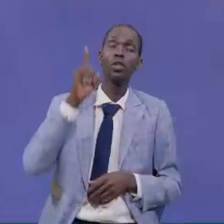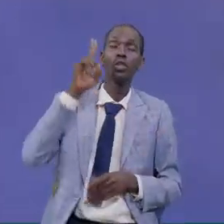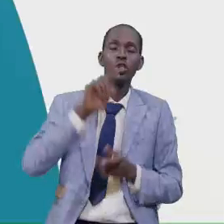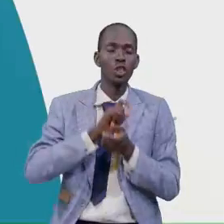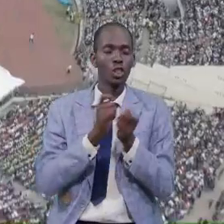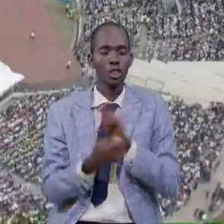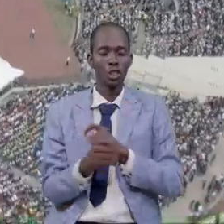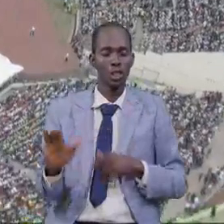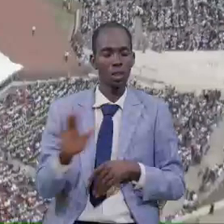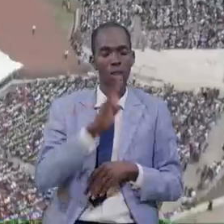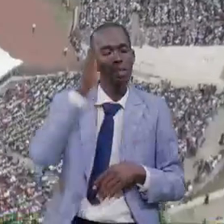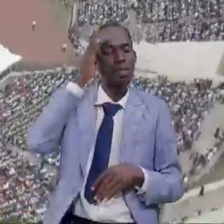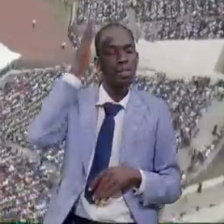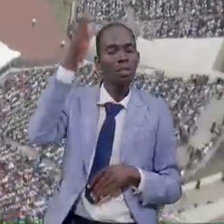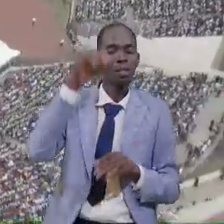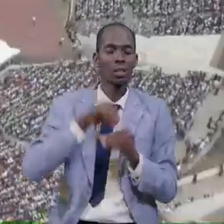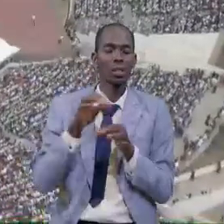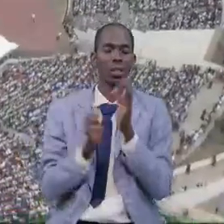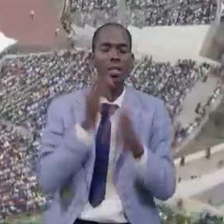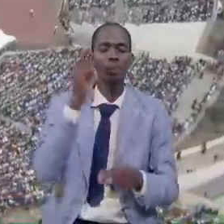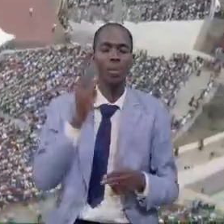in Jesus' name.